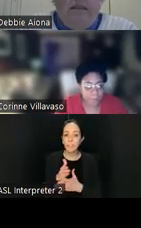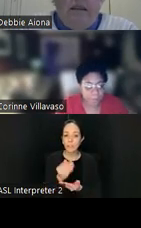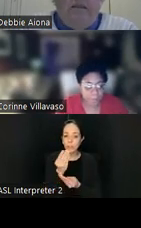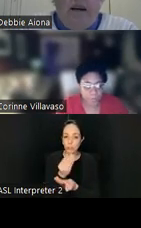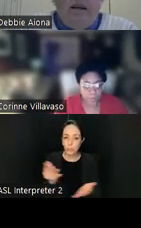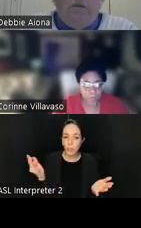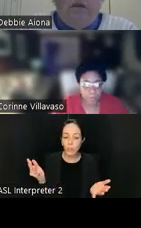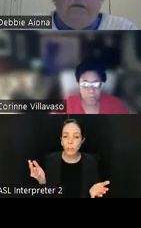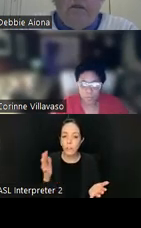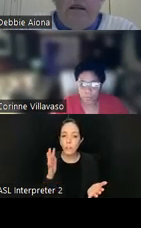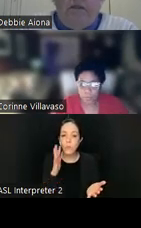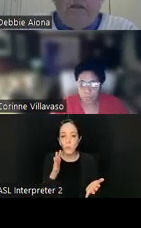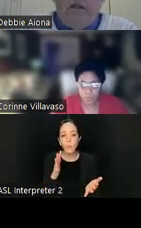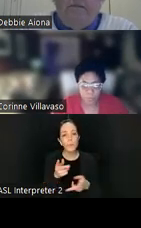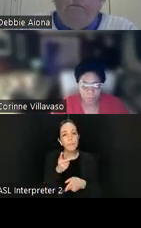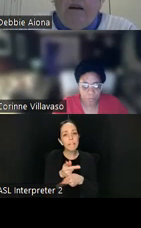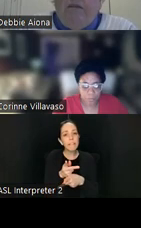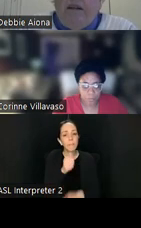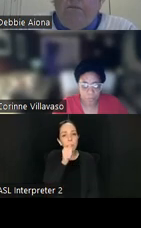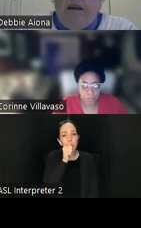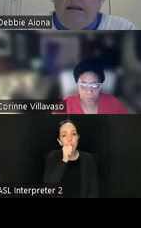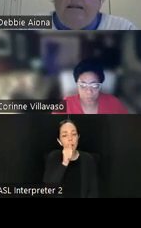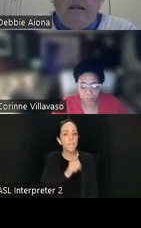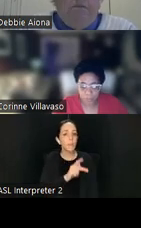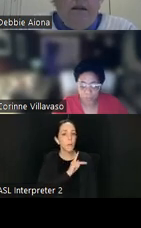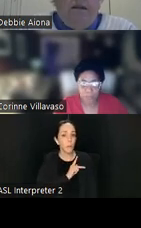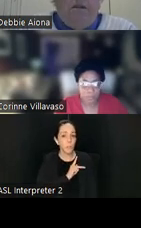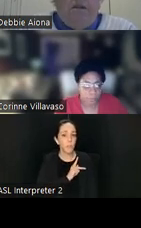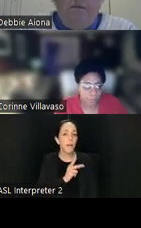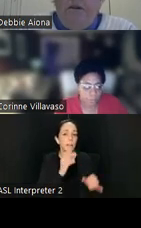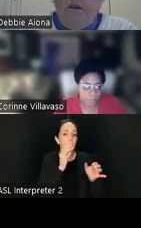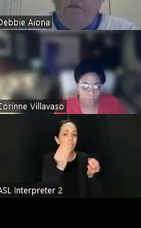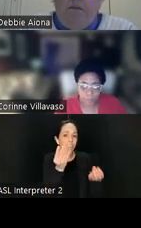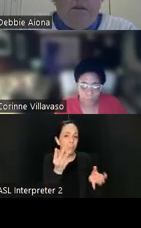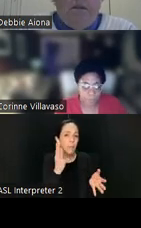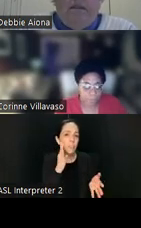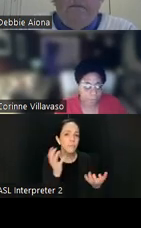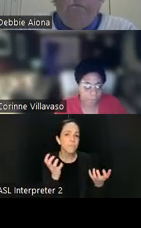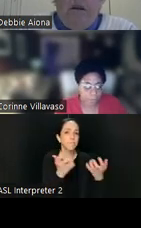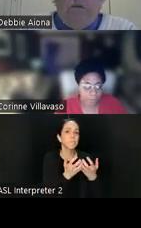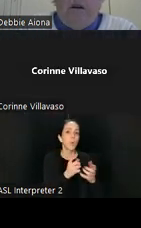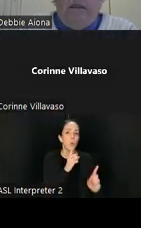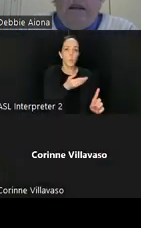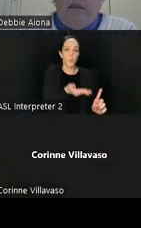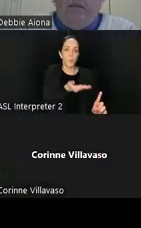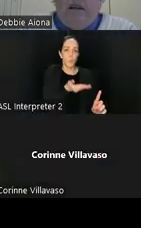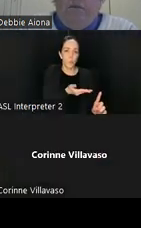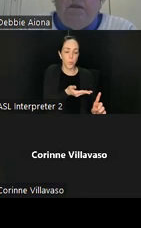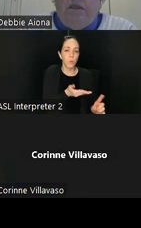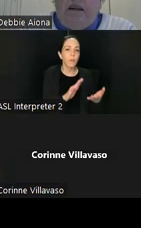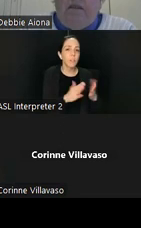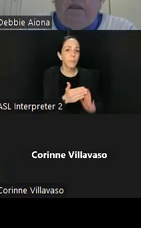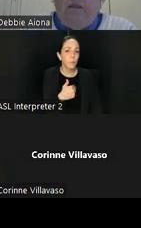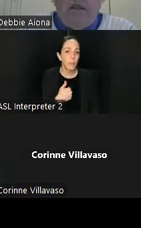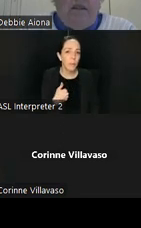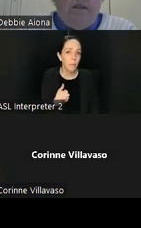personal identifiable information of the complainant and applicable community members. Raw data available